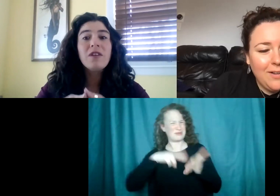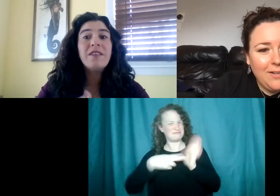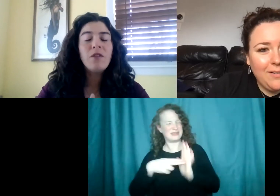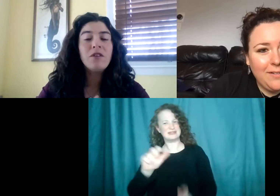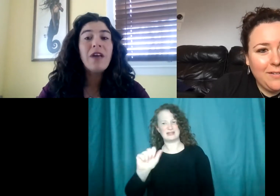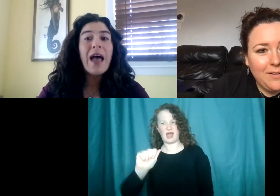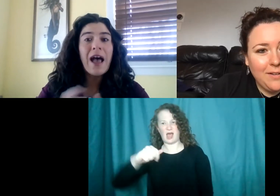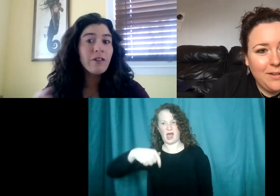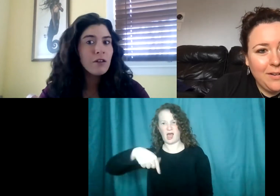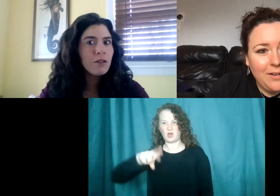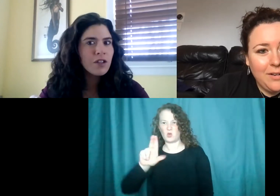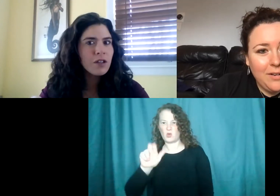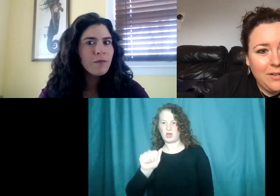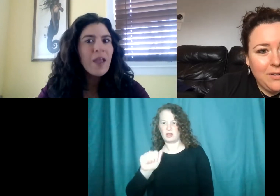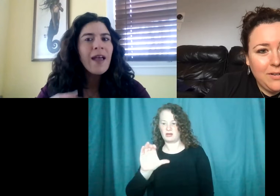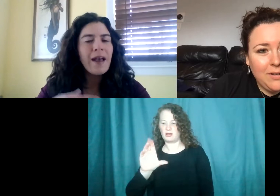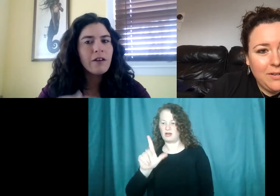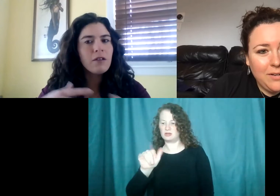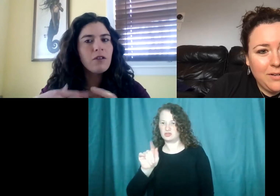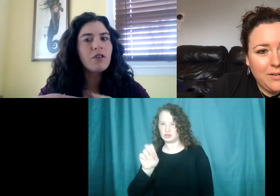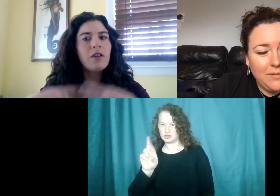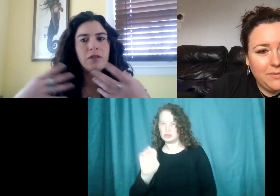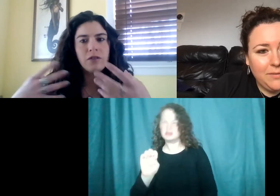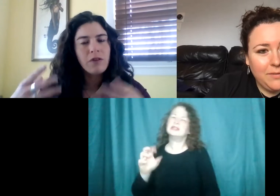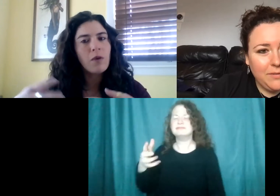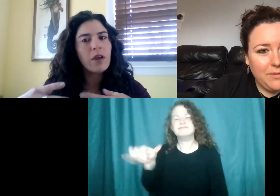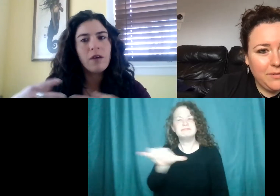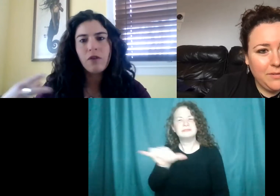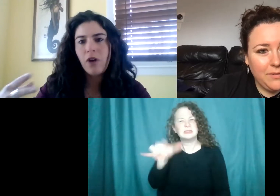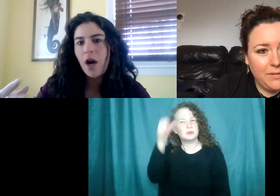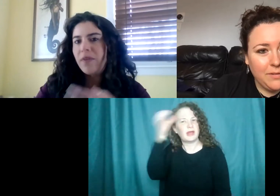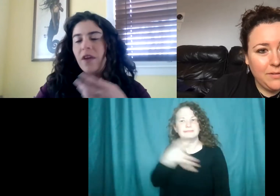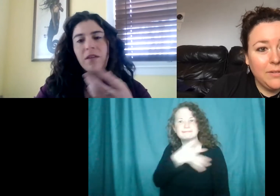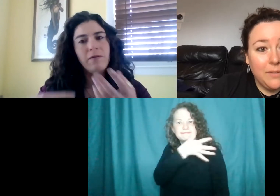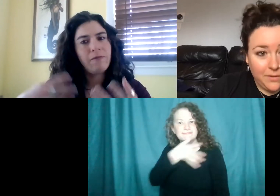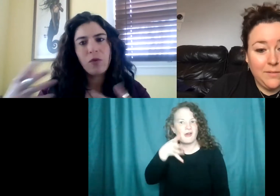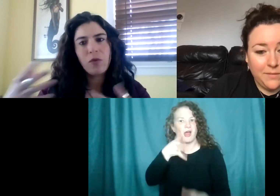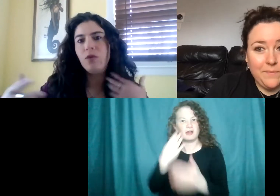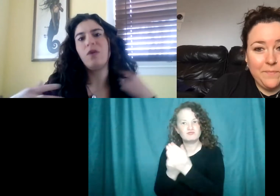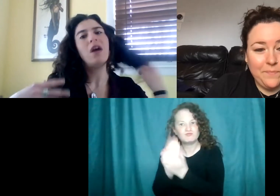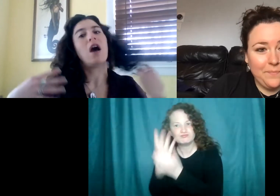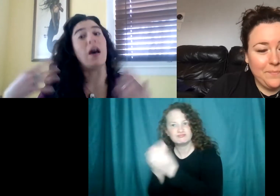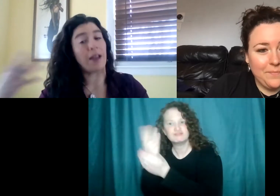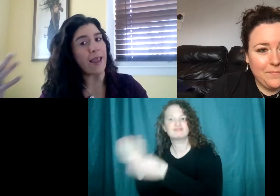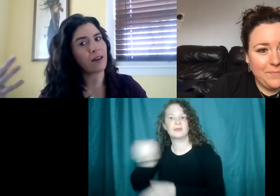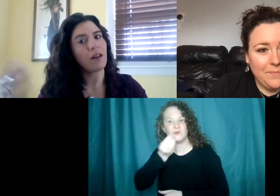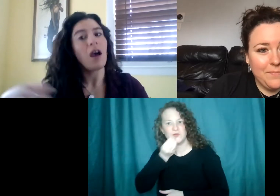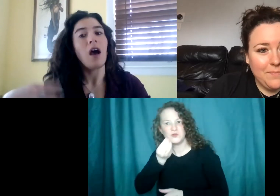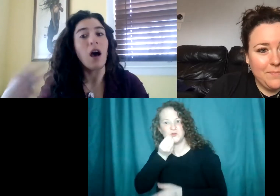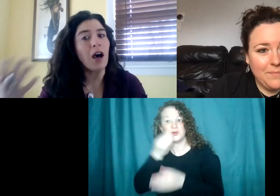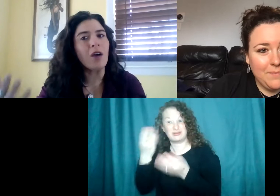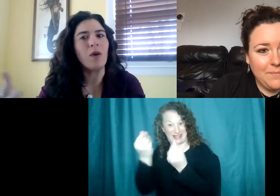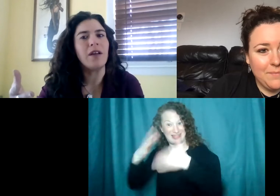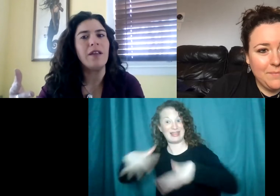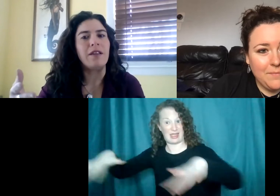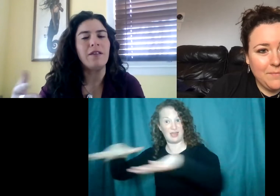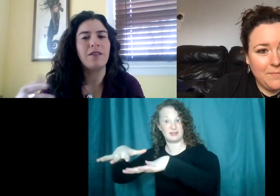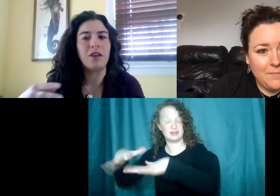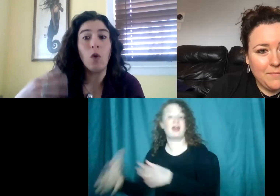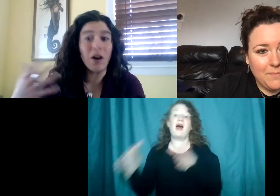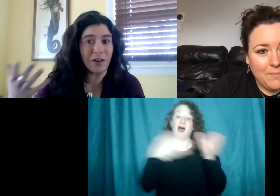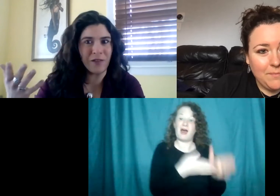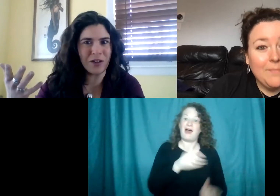Aquaculture is similar to agriculture. Agriculture is growing of crops and food on land. Aqua